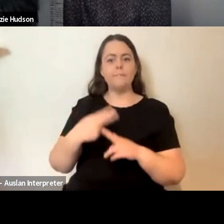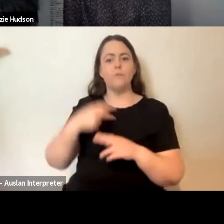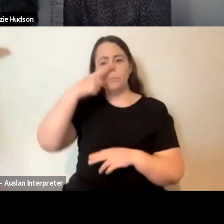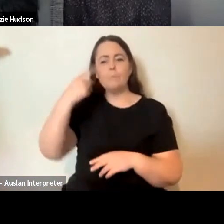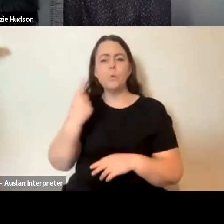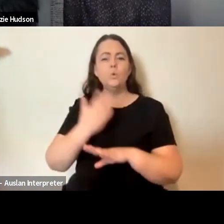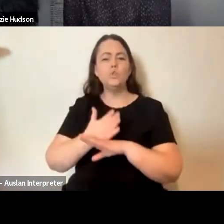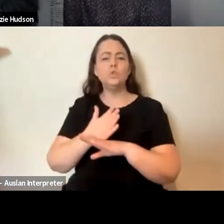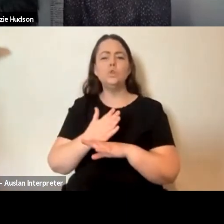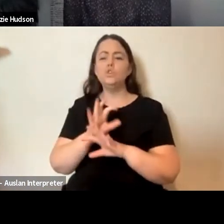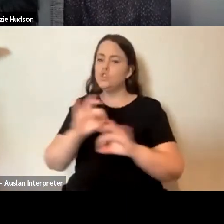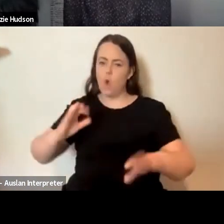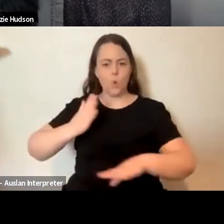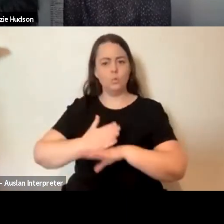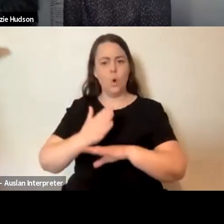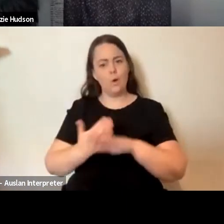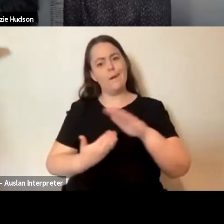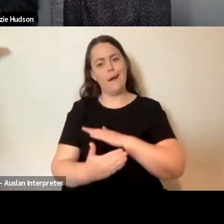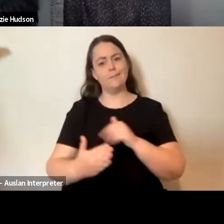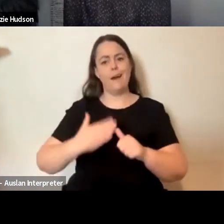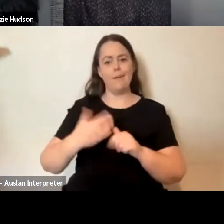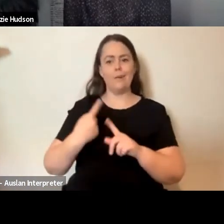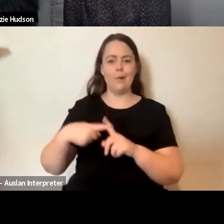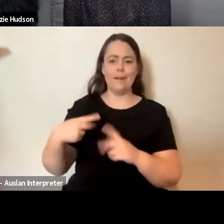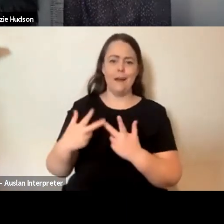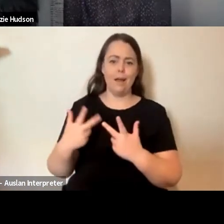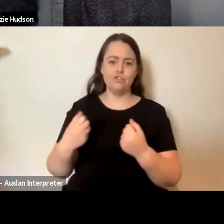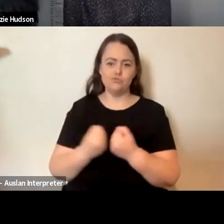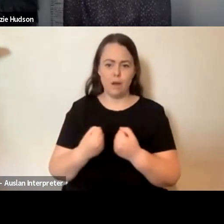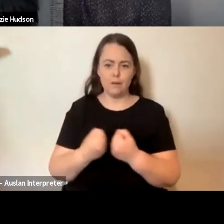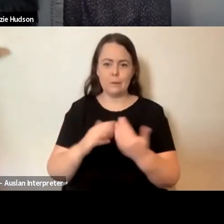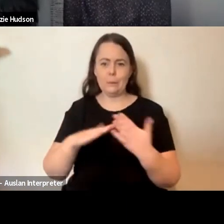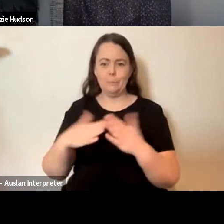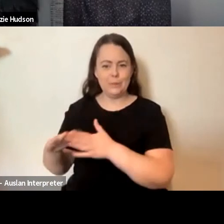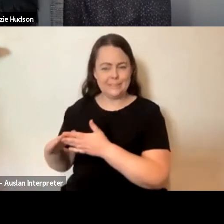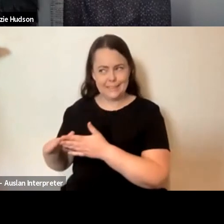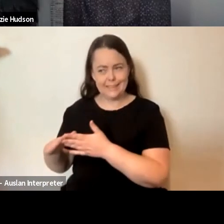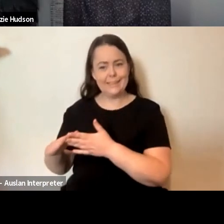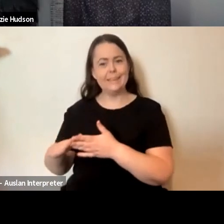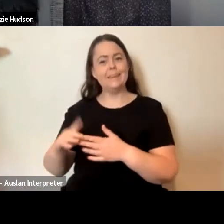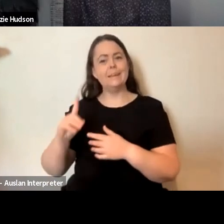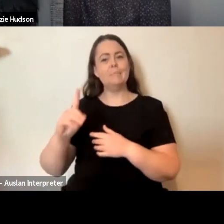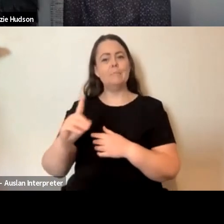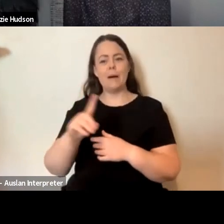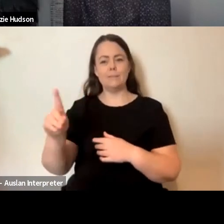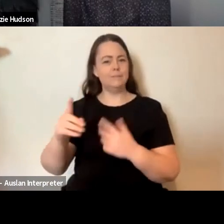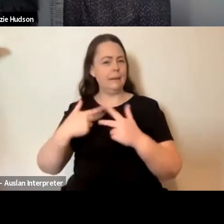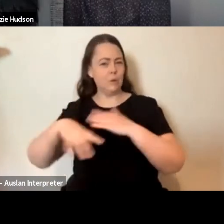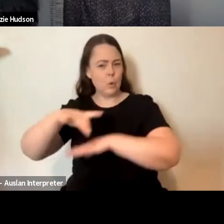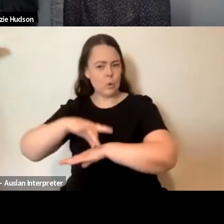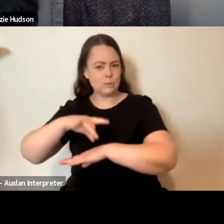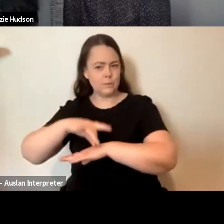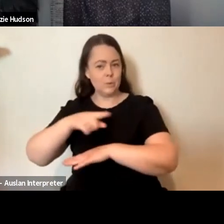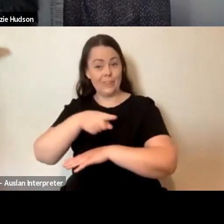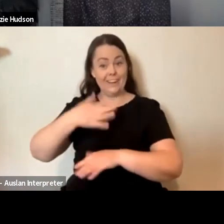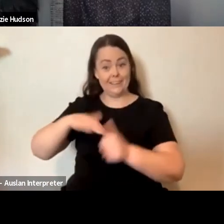you. And Rachel, any final comments or insights from you? No, I mean, I will, just reiterate what everybody else